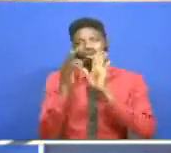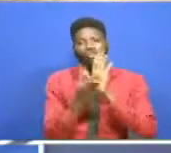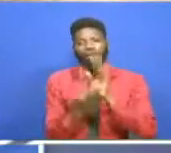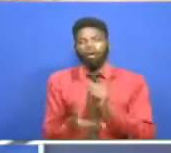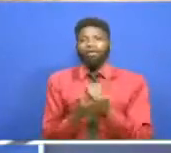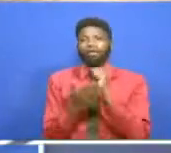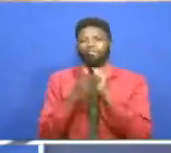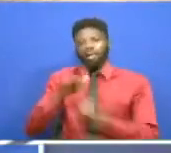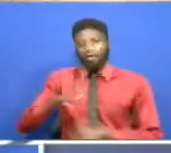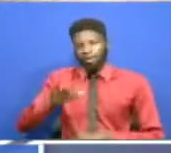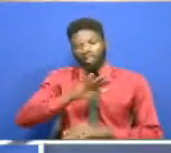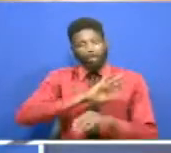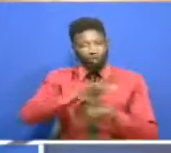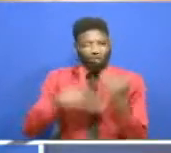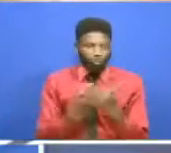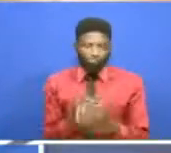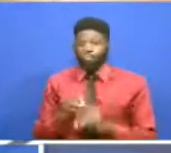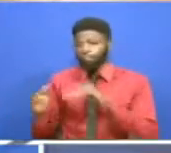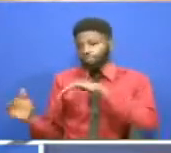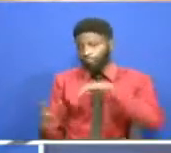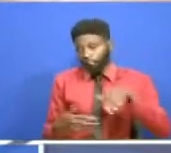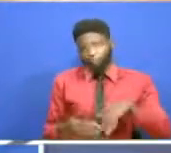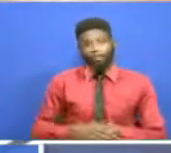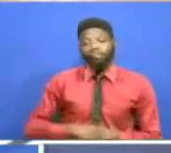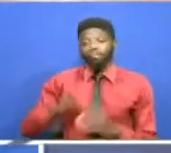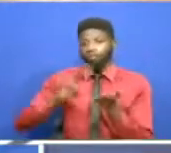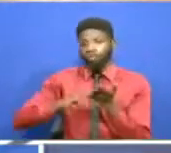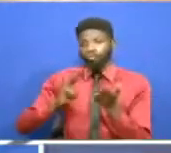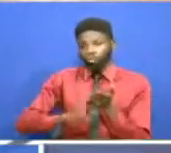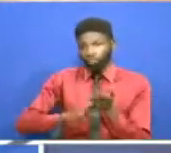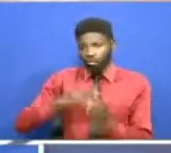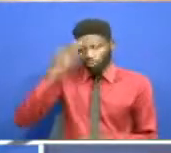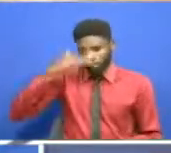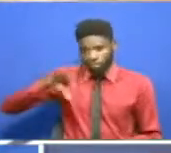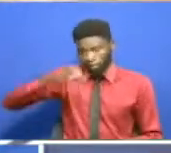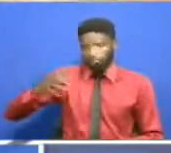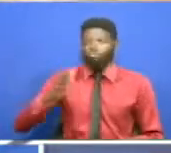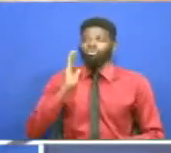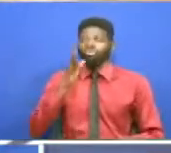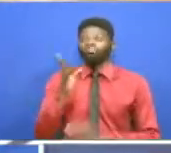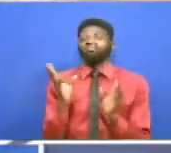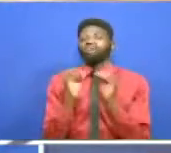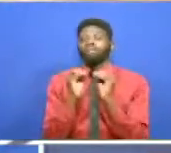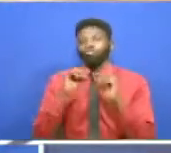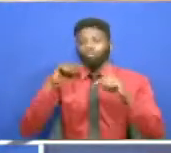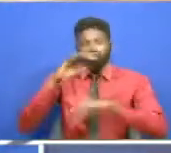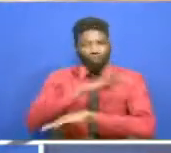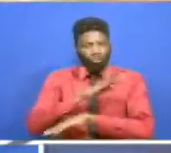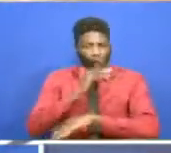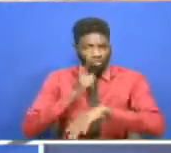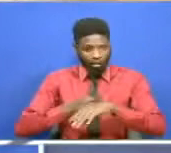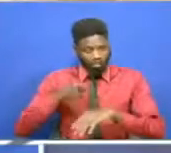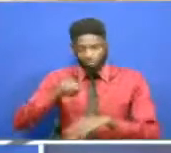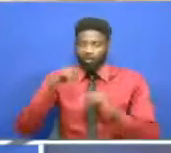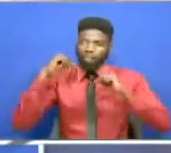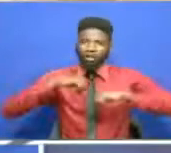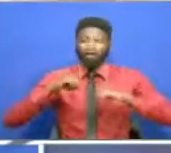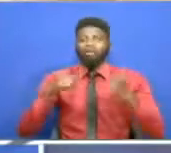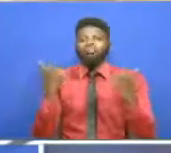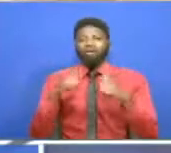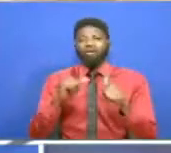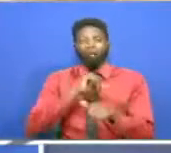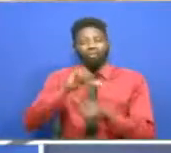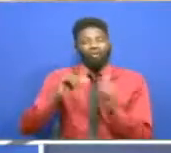Meanwhile, Migori County Assembly is set to resume its sittings this afternoon amid divided opinion on a plan to impeach the governor,